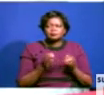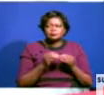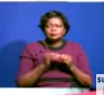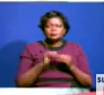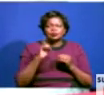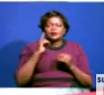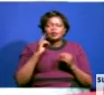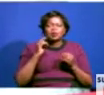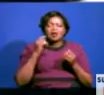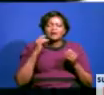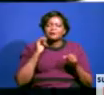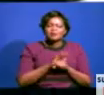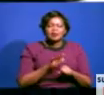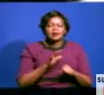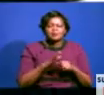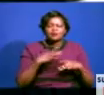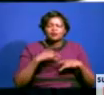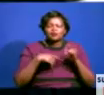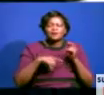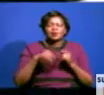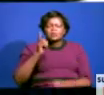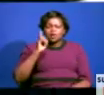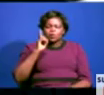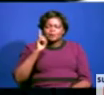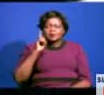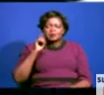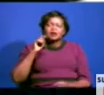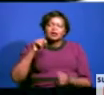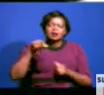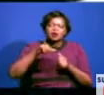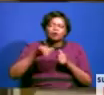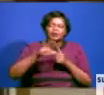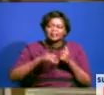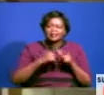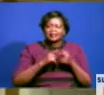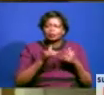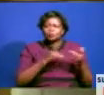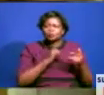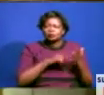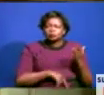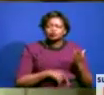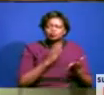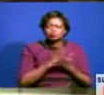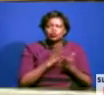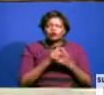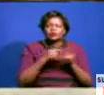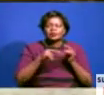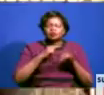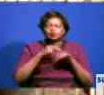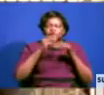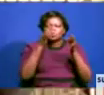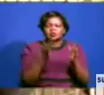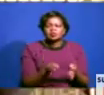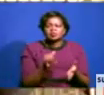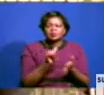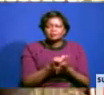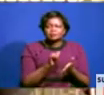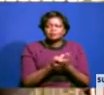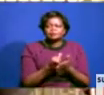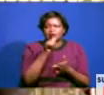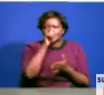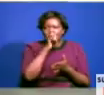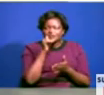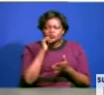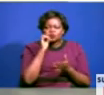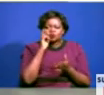the public from the metropolitan area, and among their concerns was an assurance from the National Treasury that privatization was